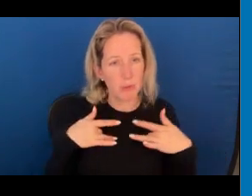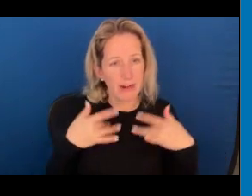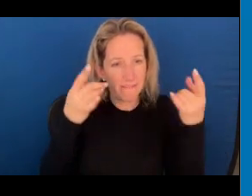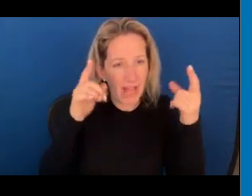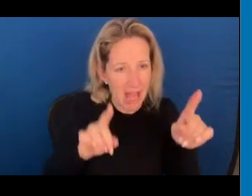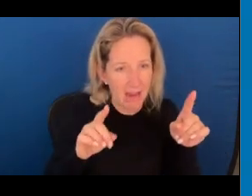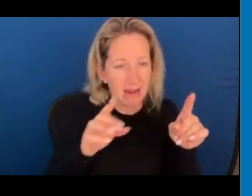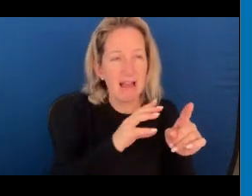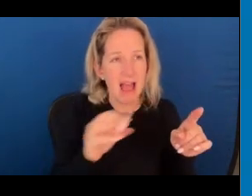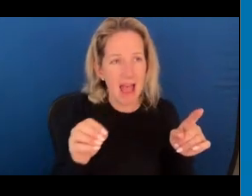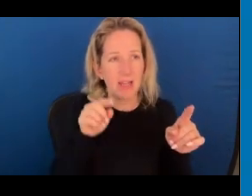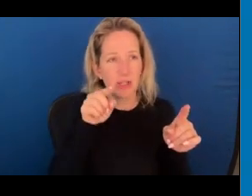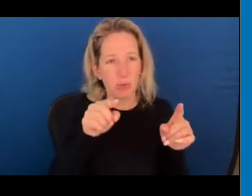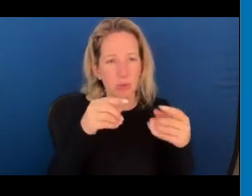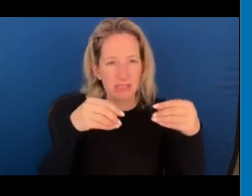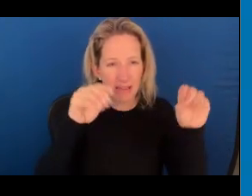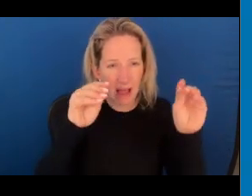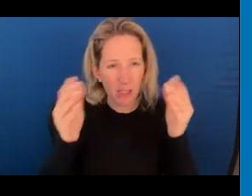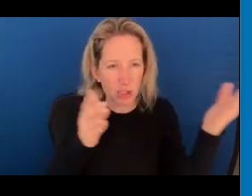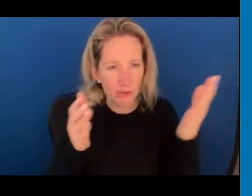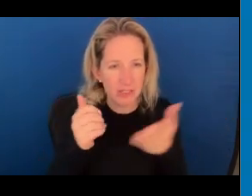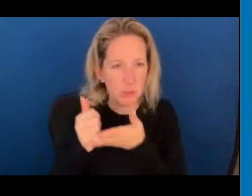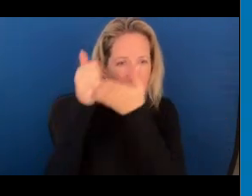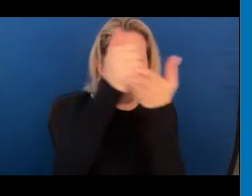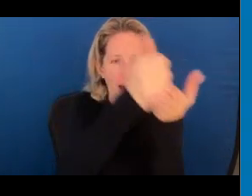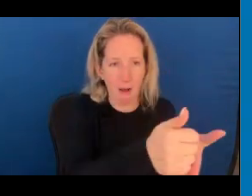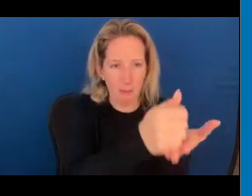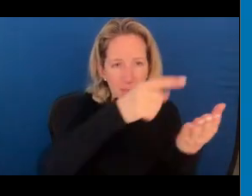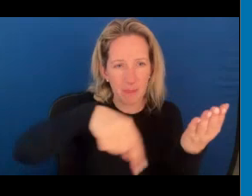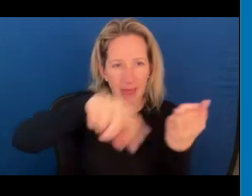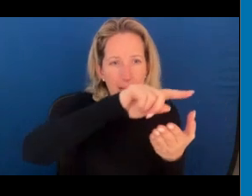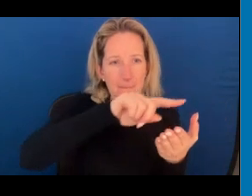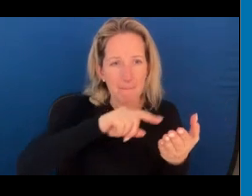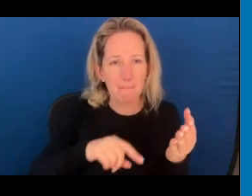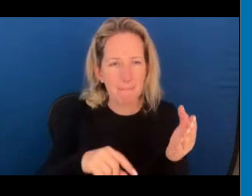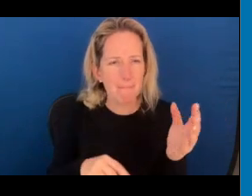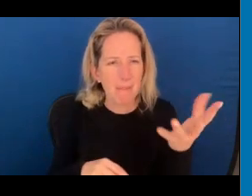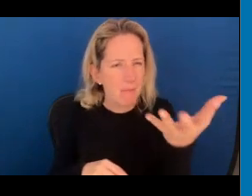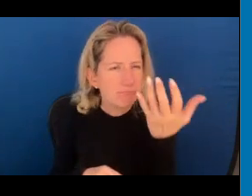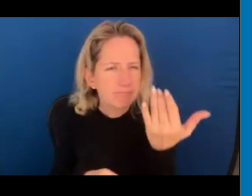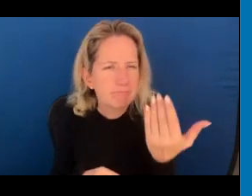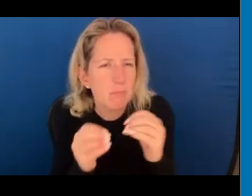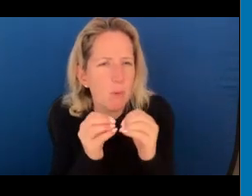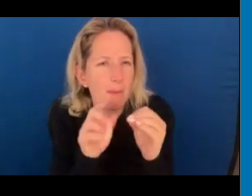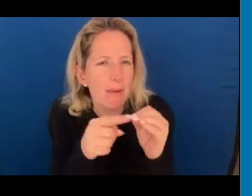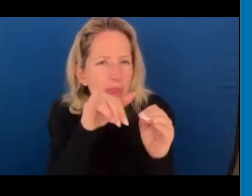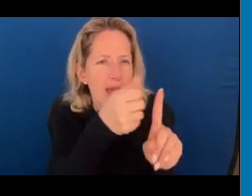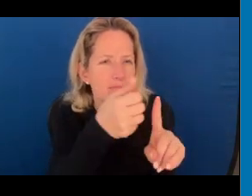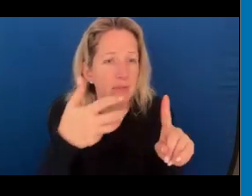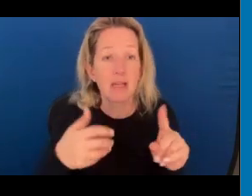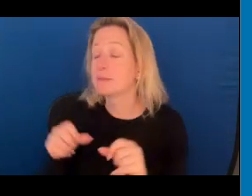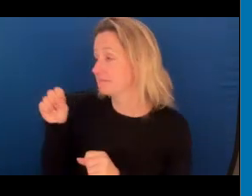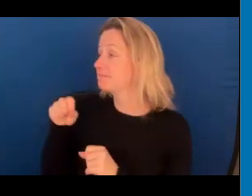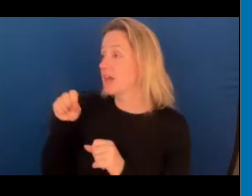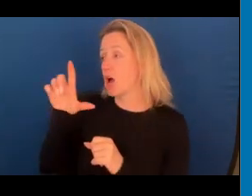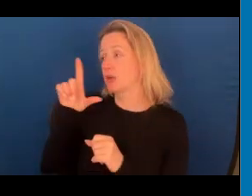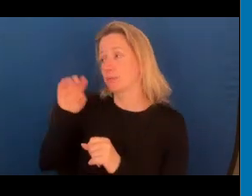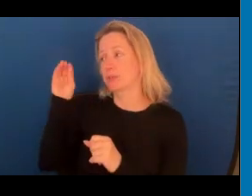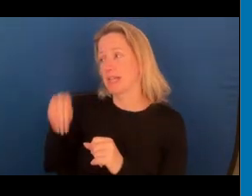bit now, and then I'll find you later. But I think it's a great idea. 100%. So ultimately, yeah, I come from a